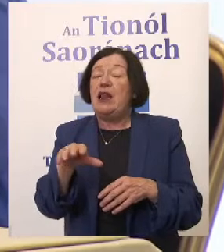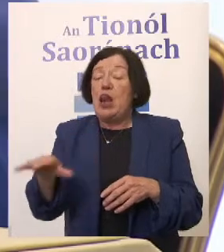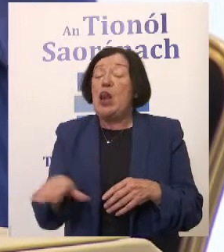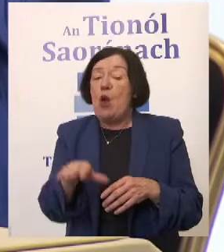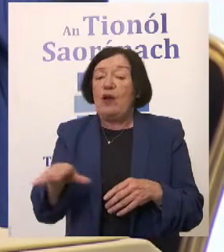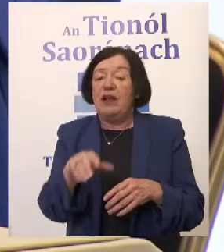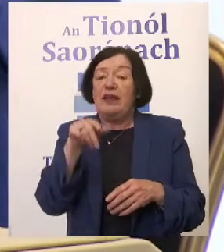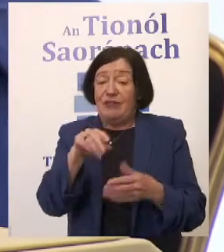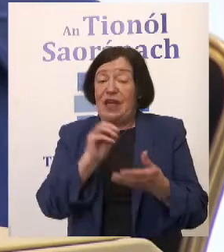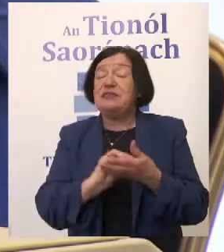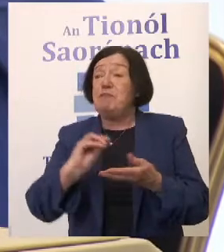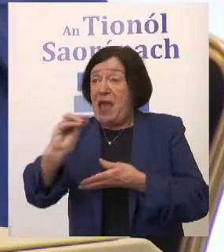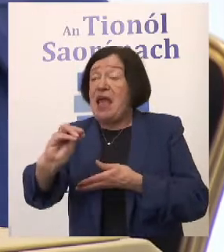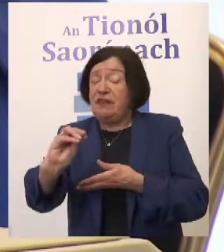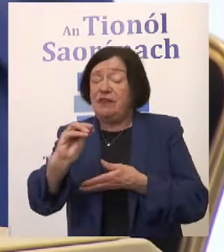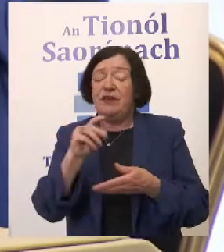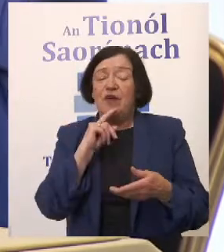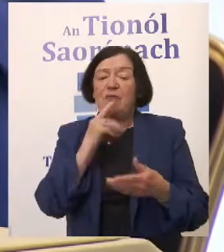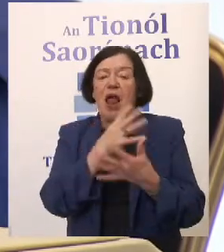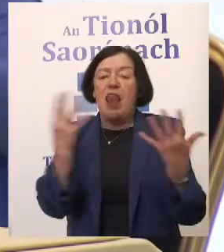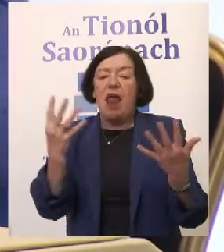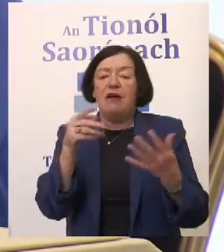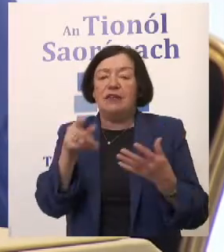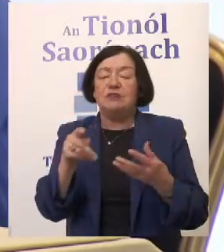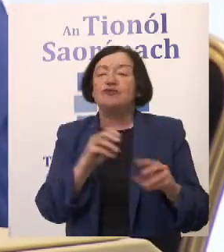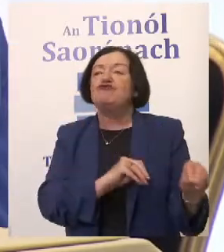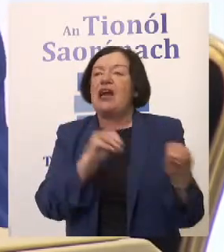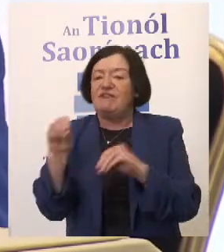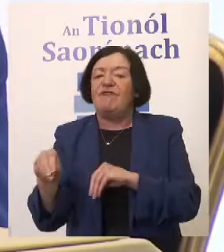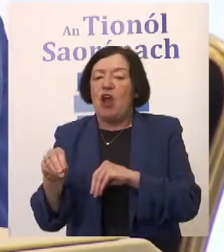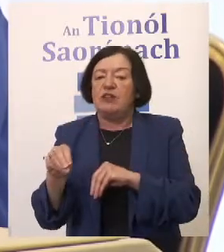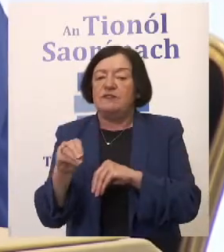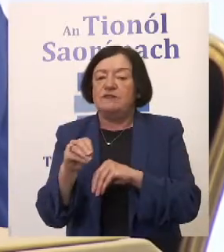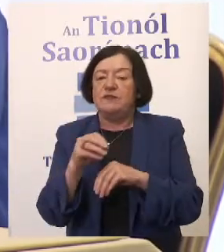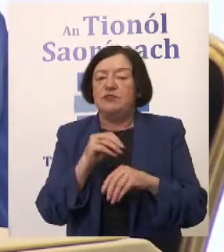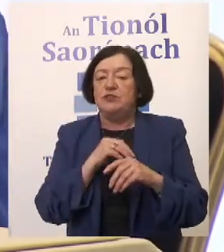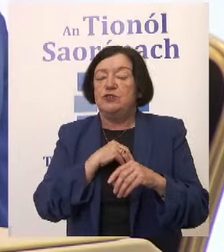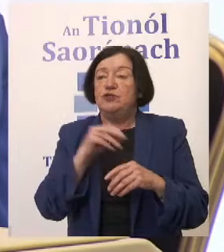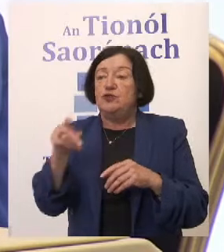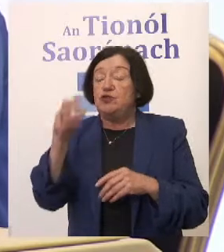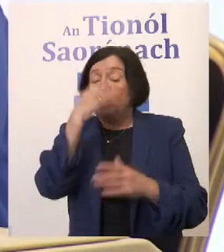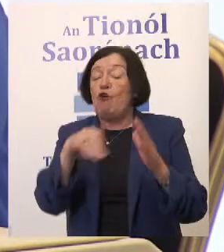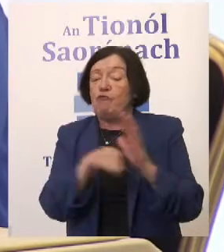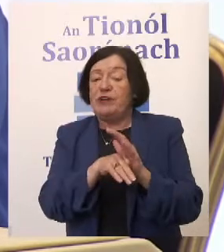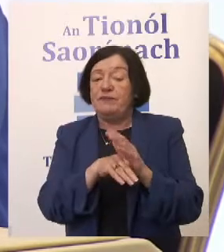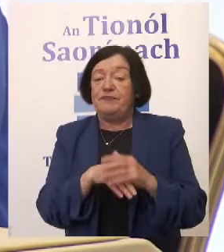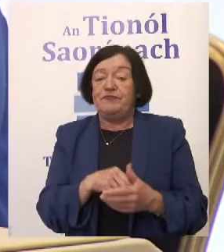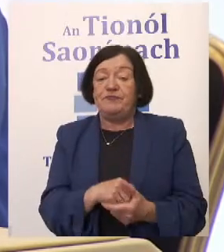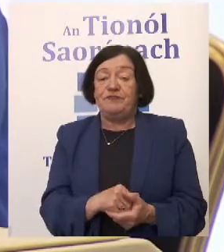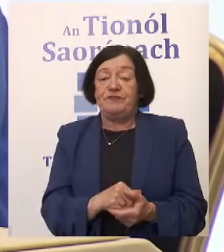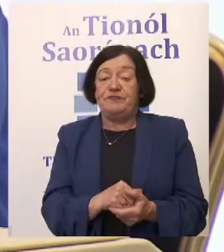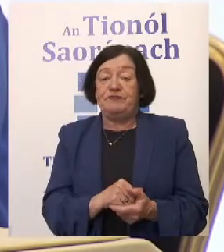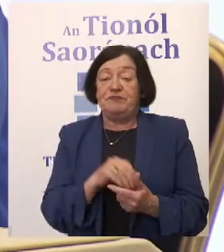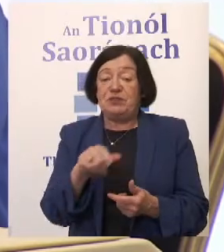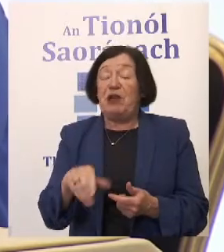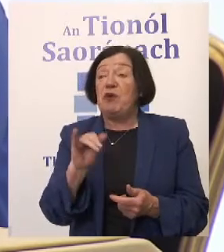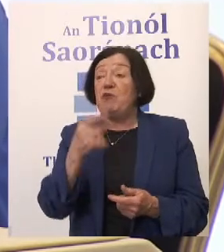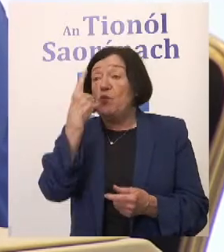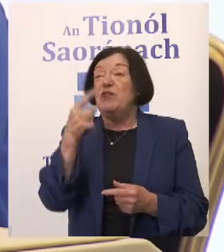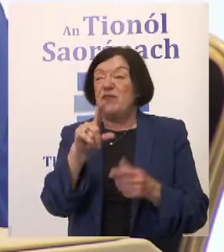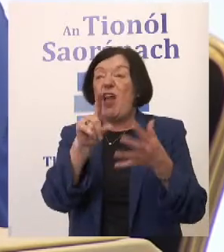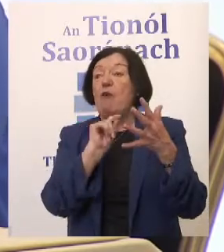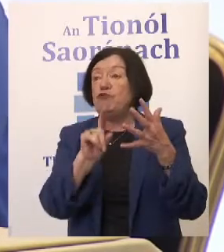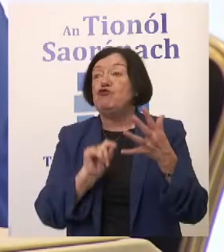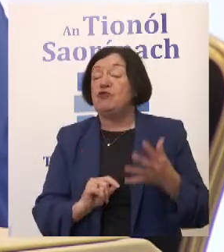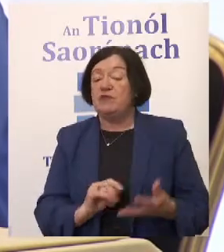for locally, but quite a bit of it is also transferred from central government. So, yeah, that would probably be one of the